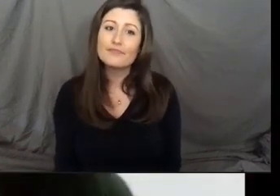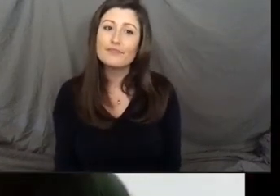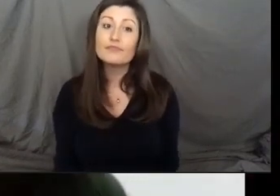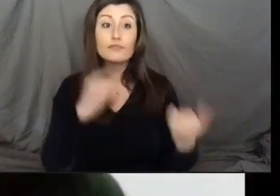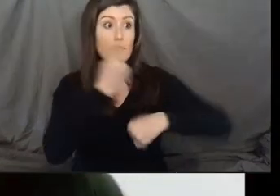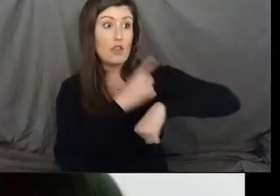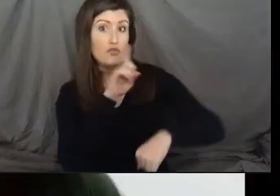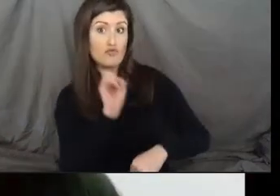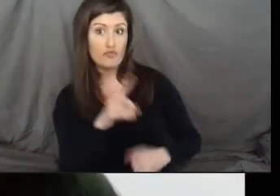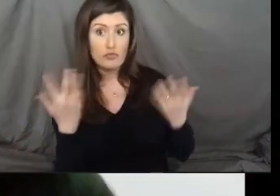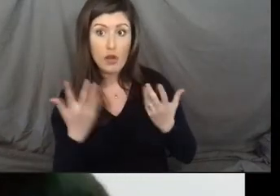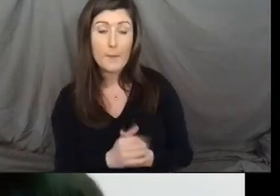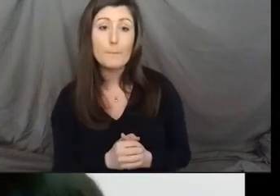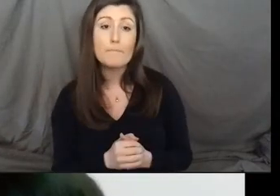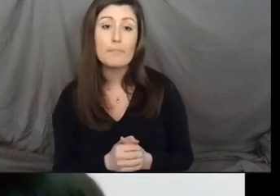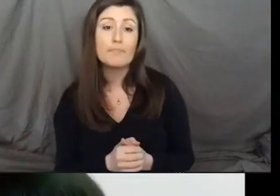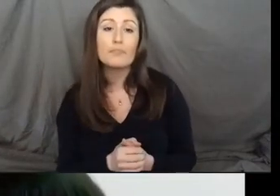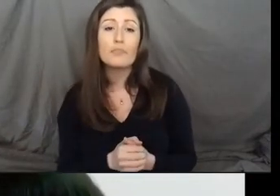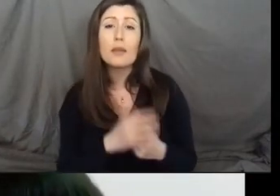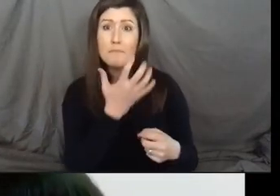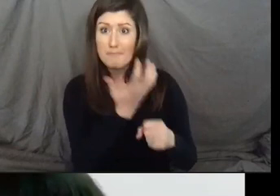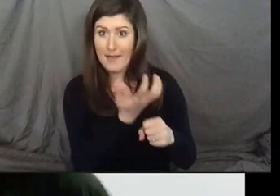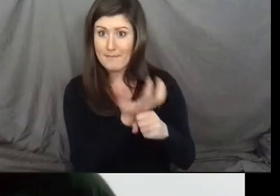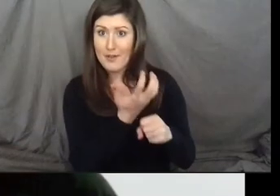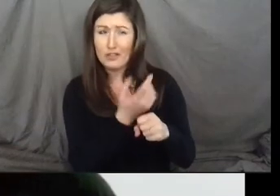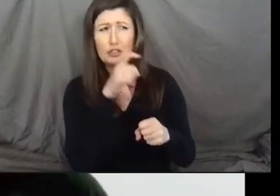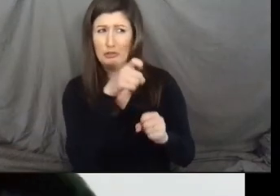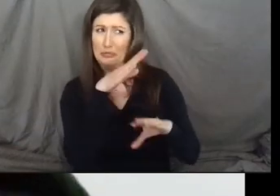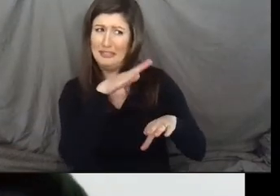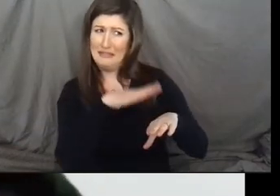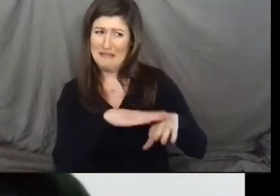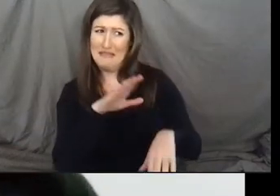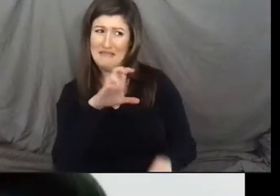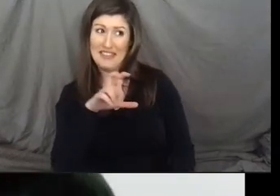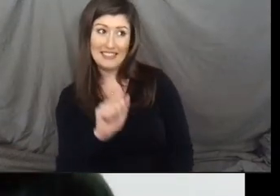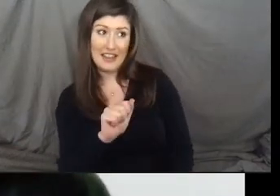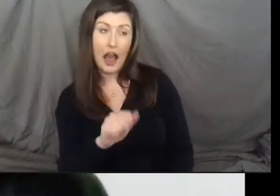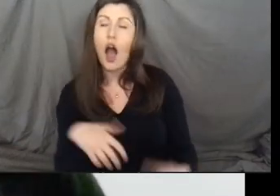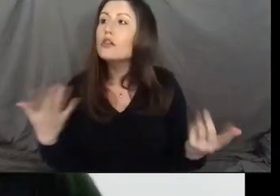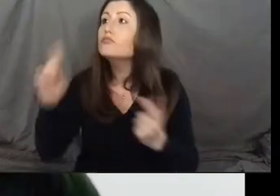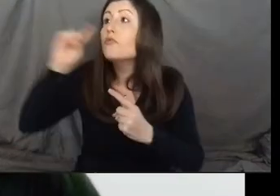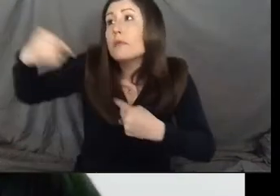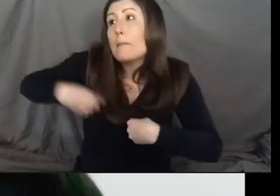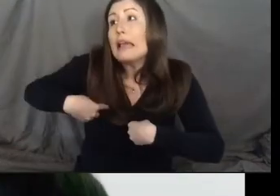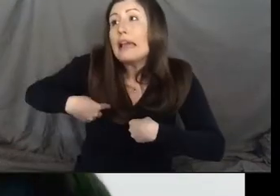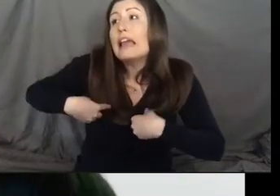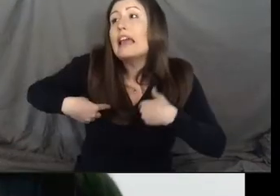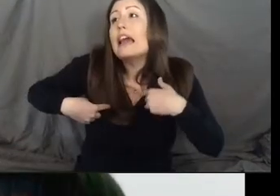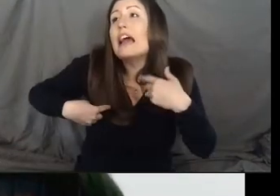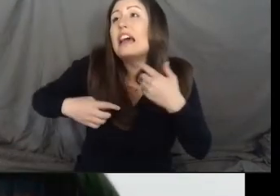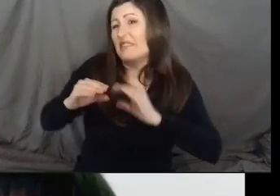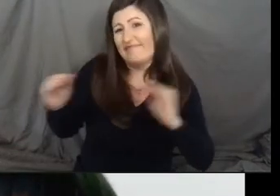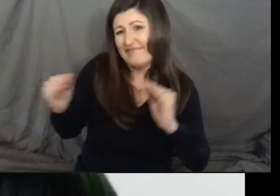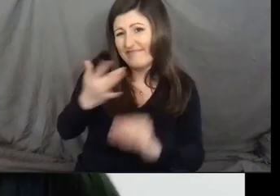And today's question is, does pineapple belong on pizza? For me, I don't really like or